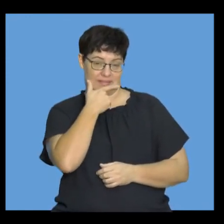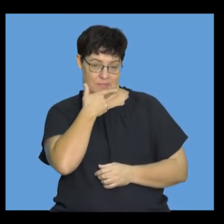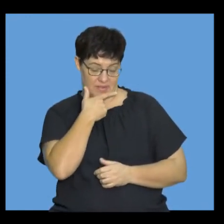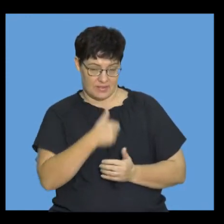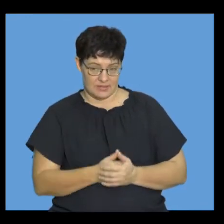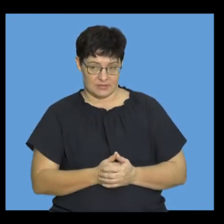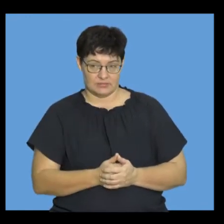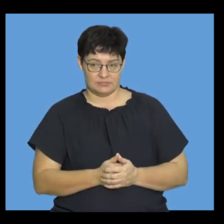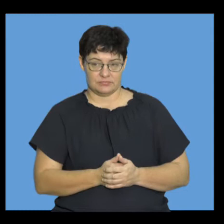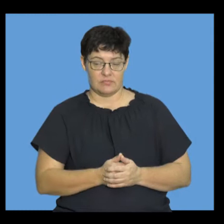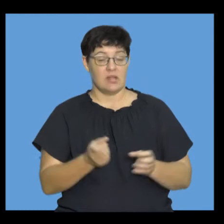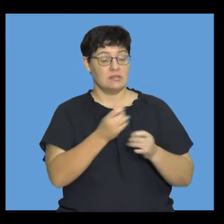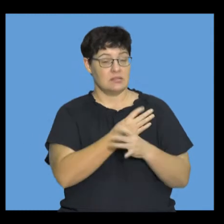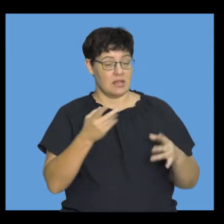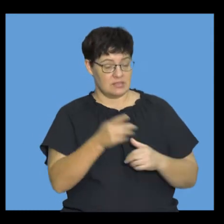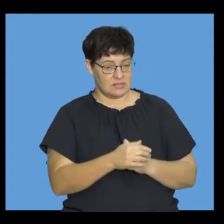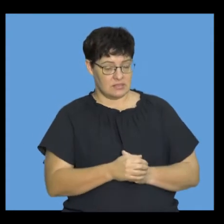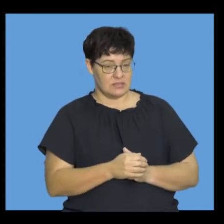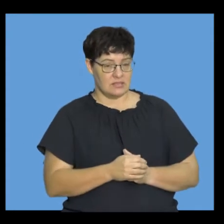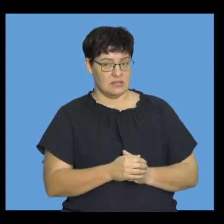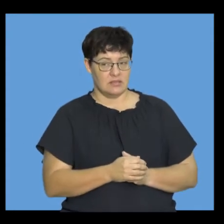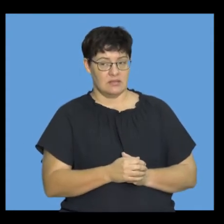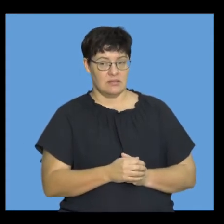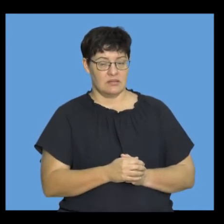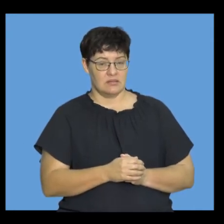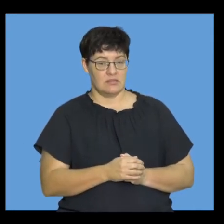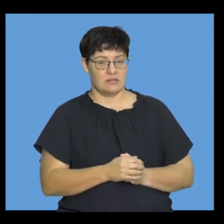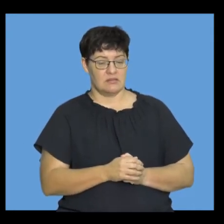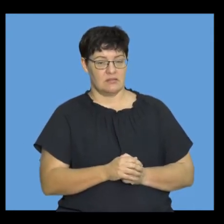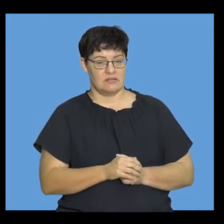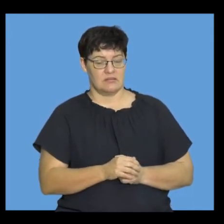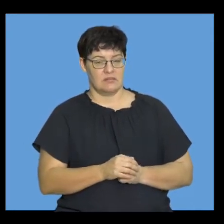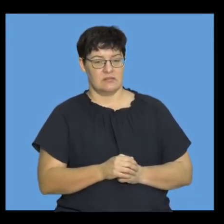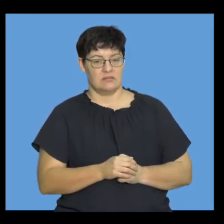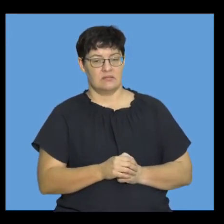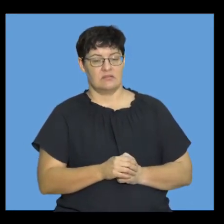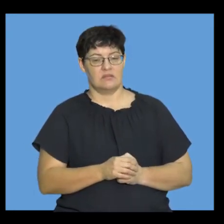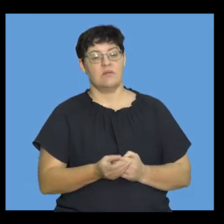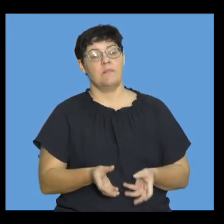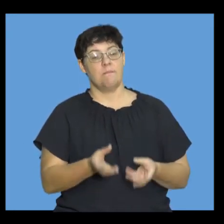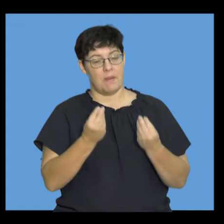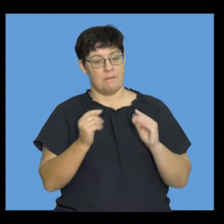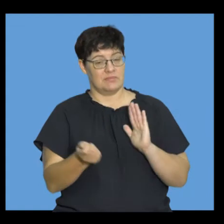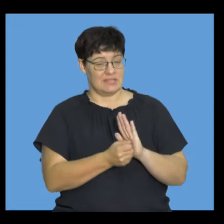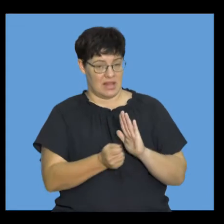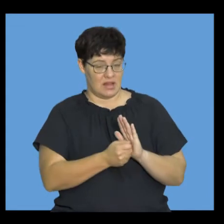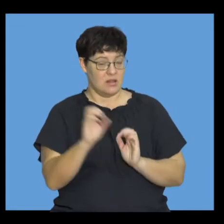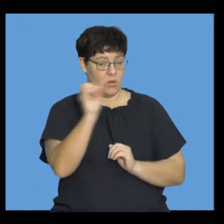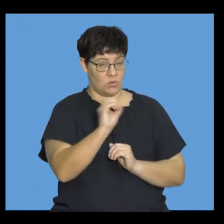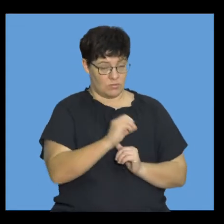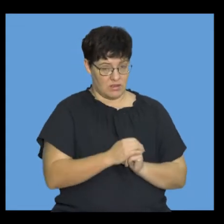We start off by saying, firstly, let's take the information. We've got our sales figure for October, which